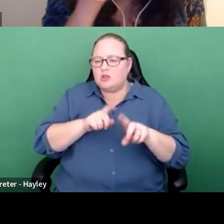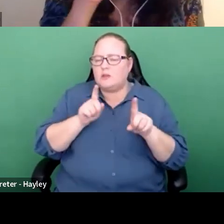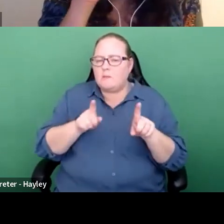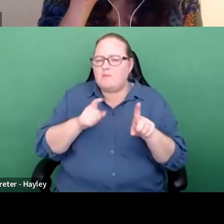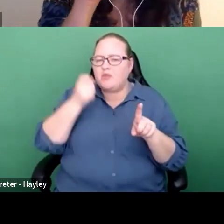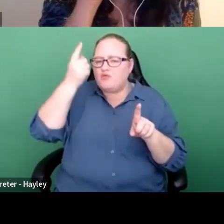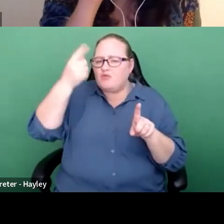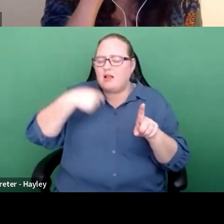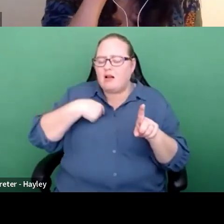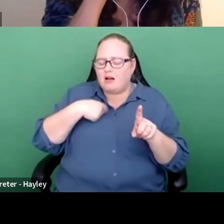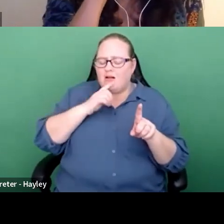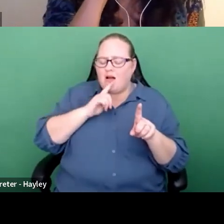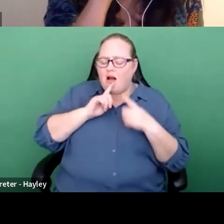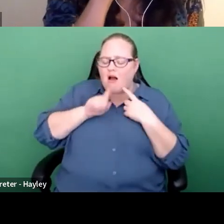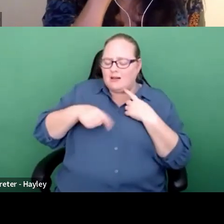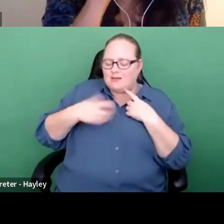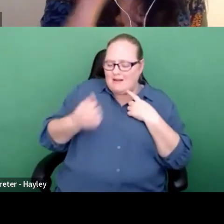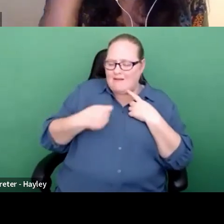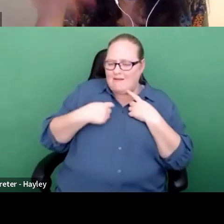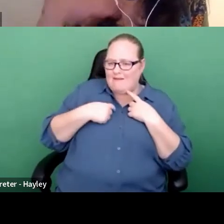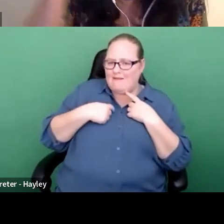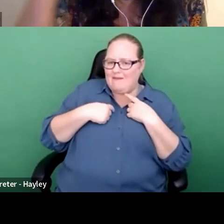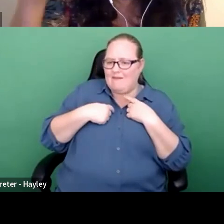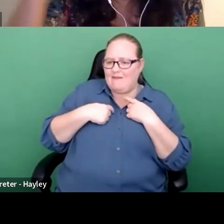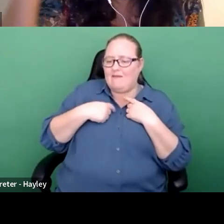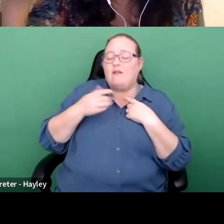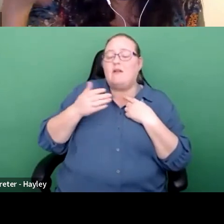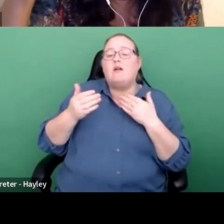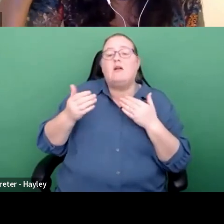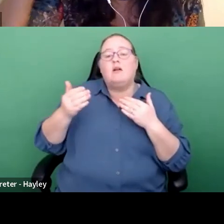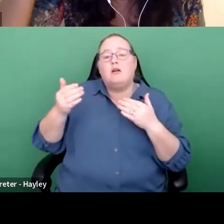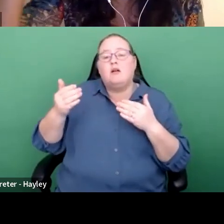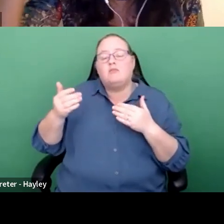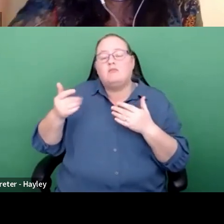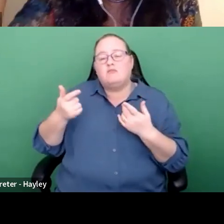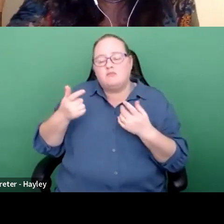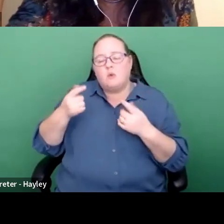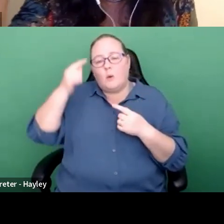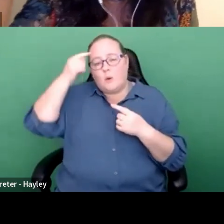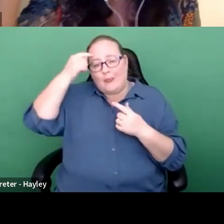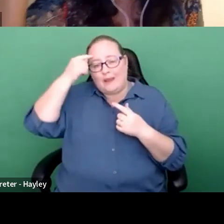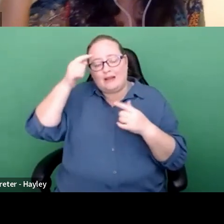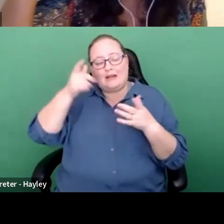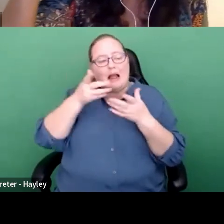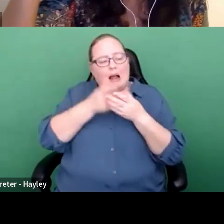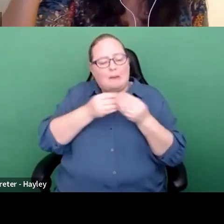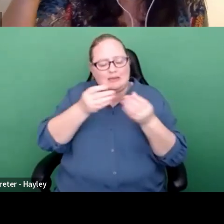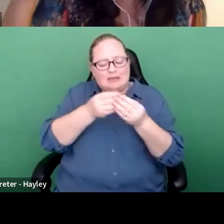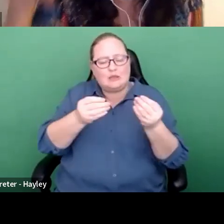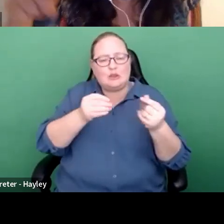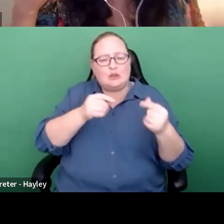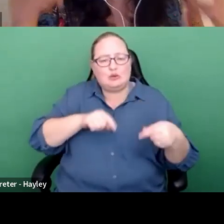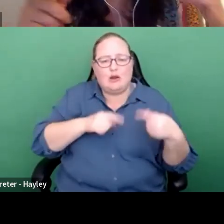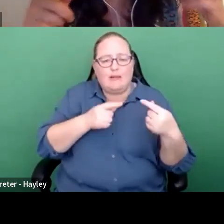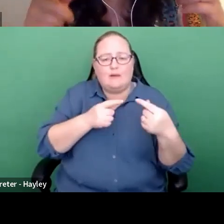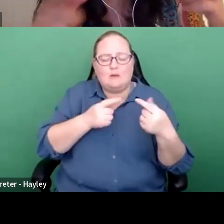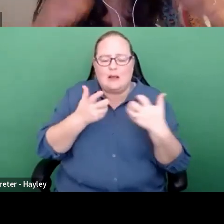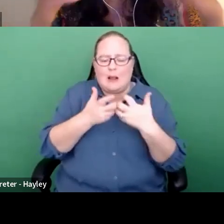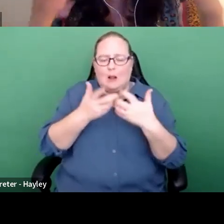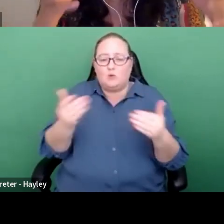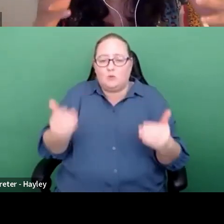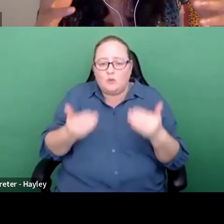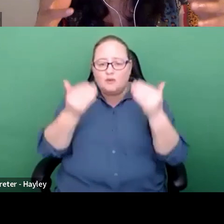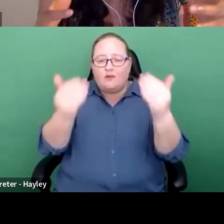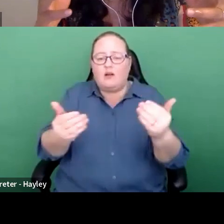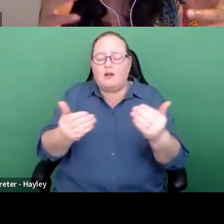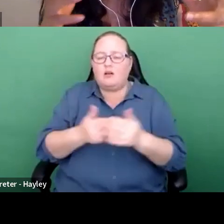you, Mayanka, which is to move beyond the kind of challenging of emptiness. It would be really interesting to